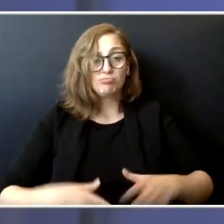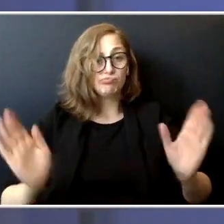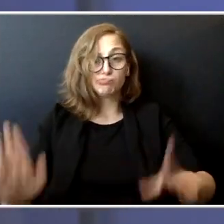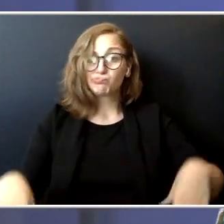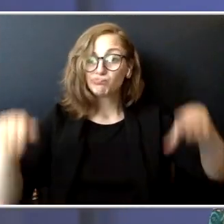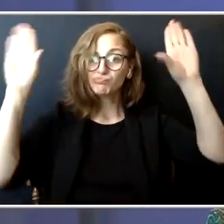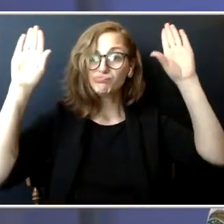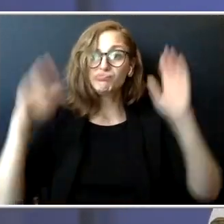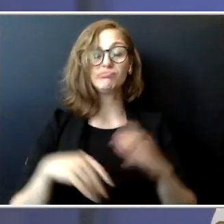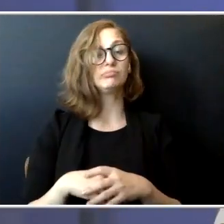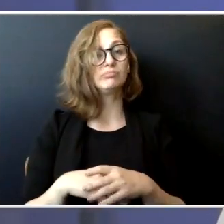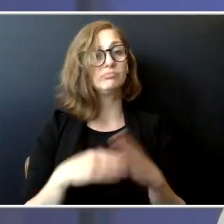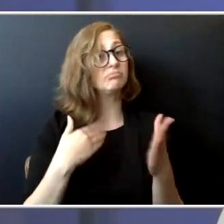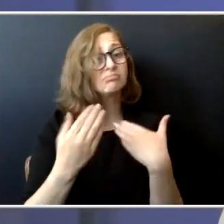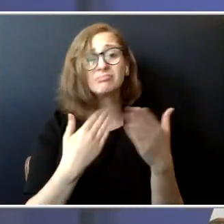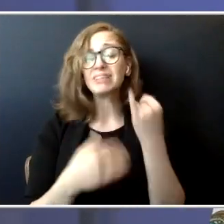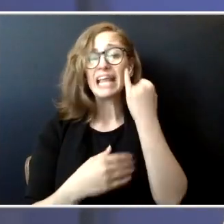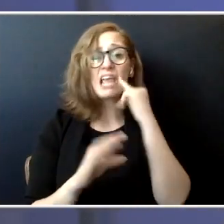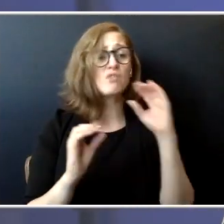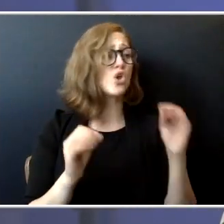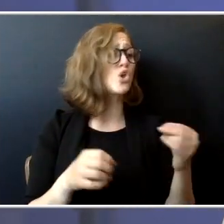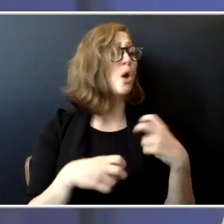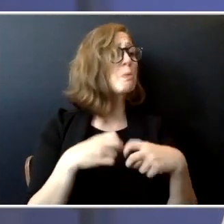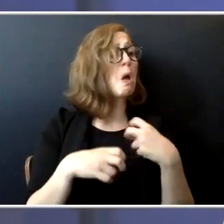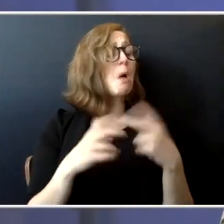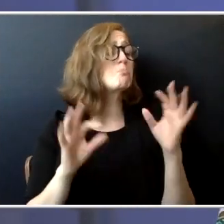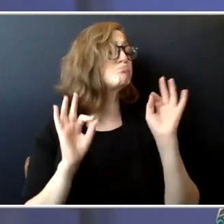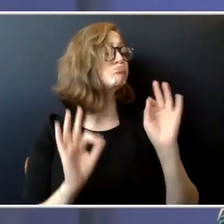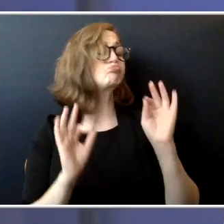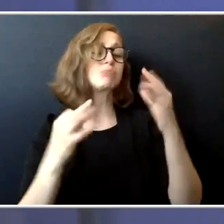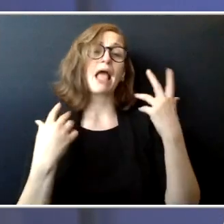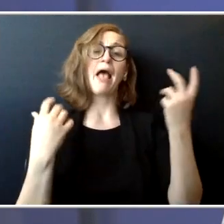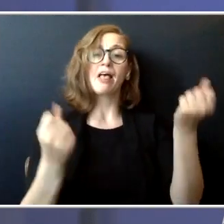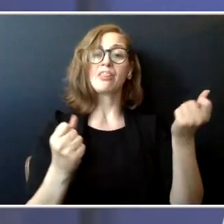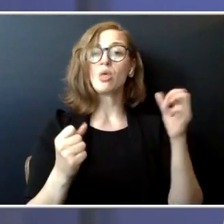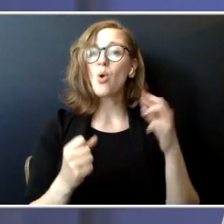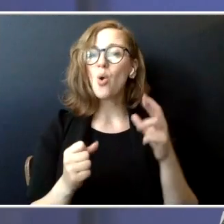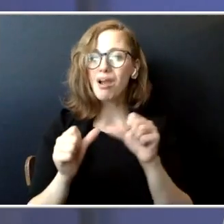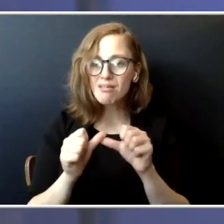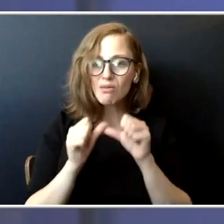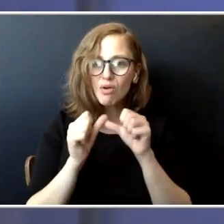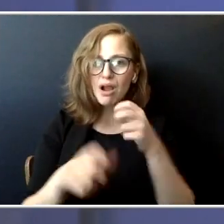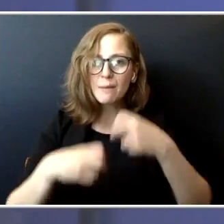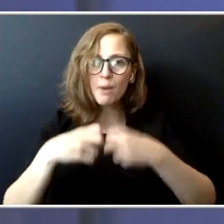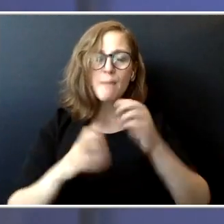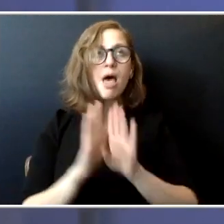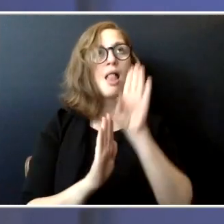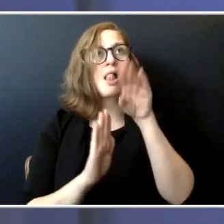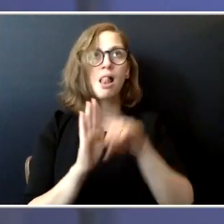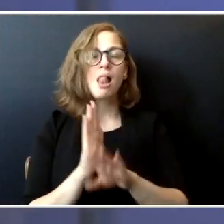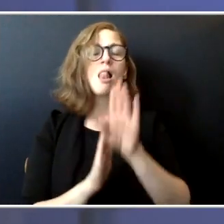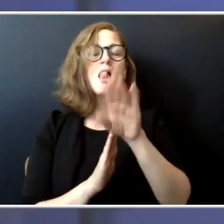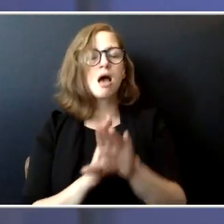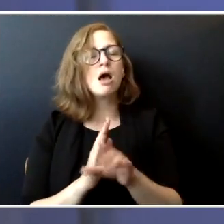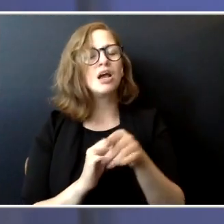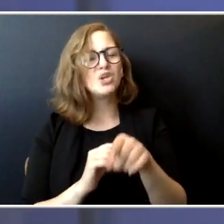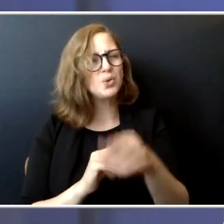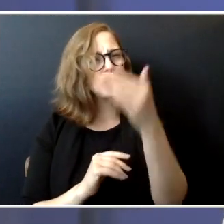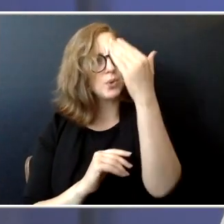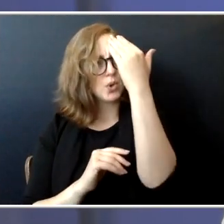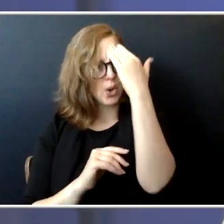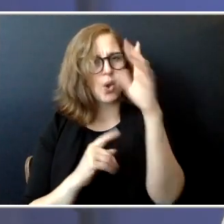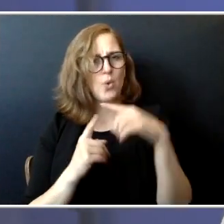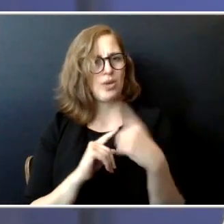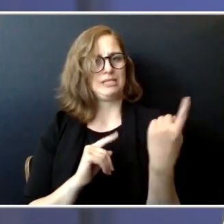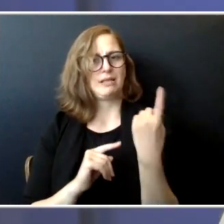health, or you have chronic issues and have your highs and lows, you know when something feels more different than